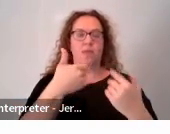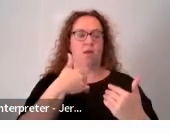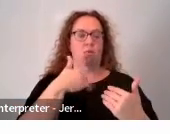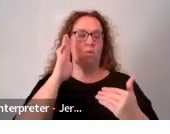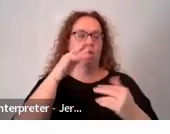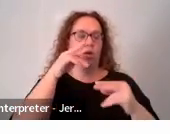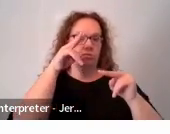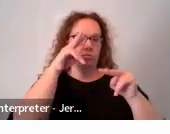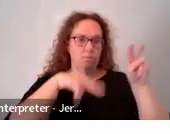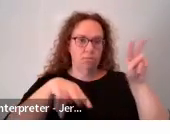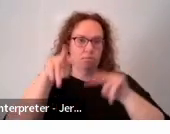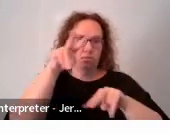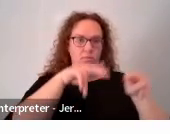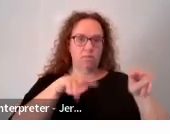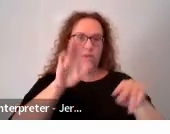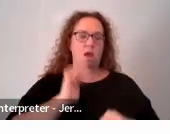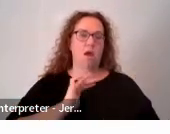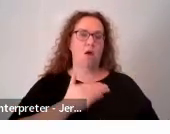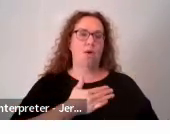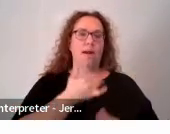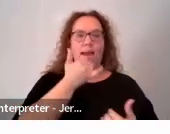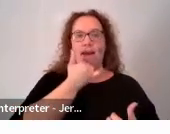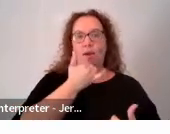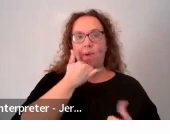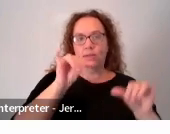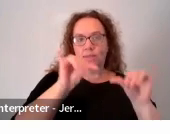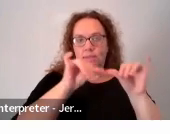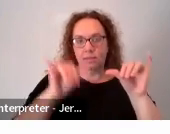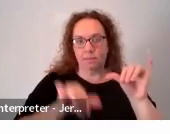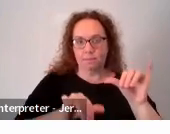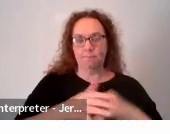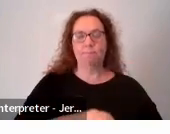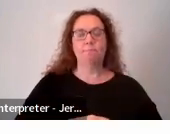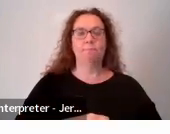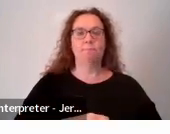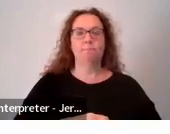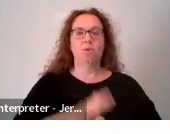monitor our air system. And then they